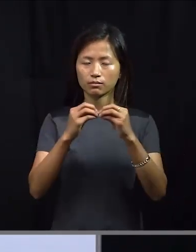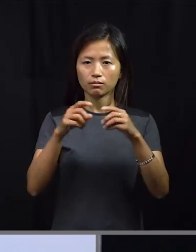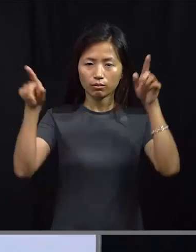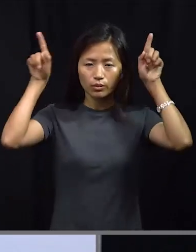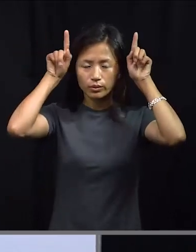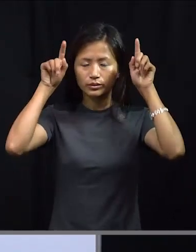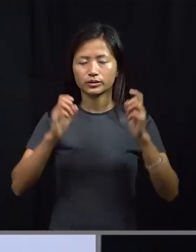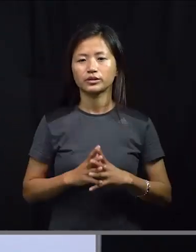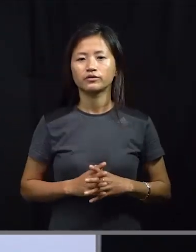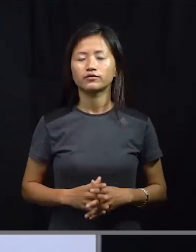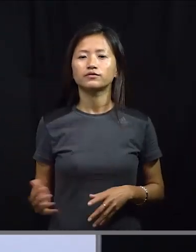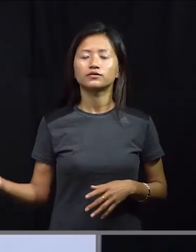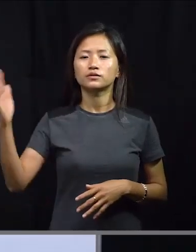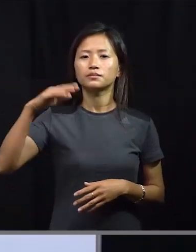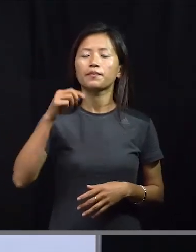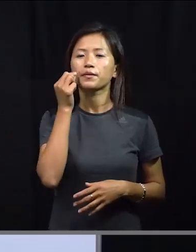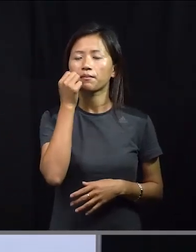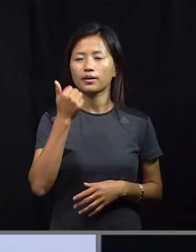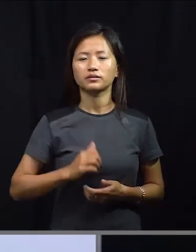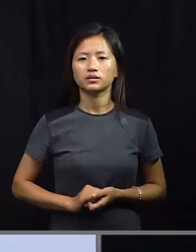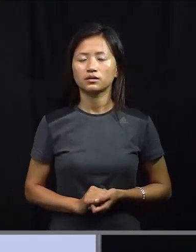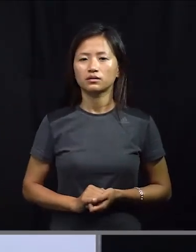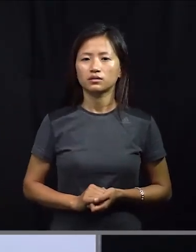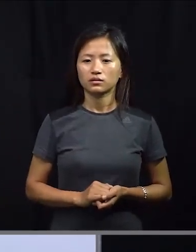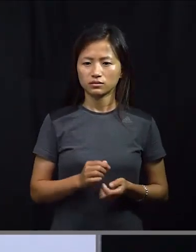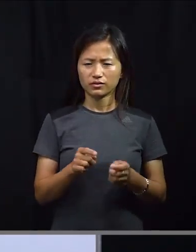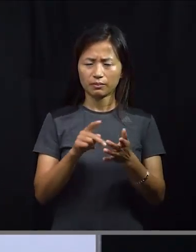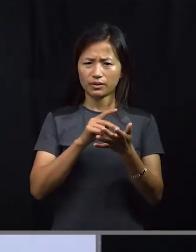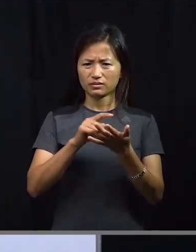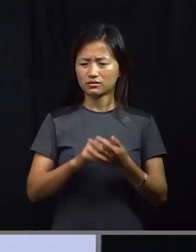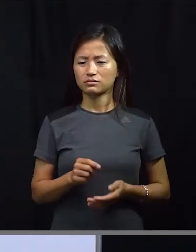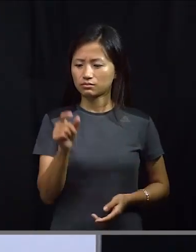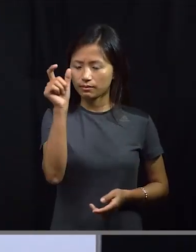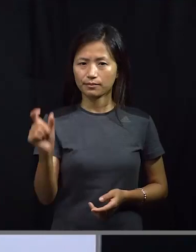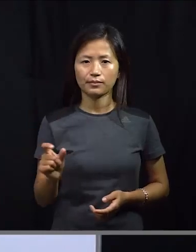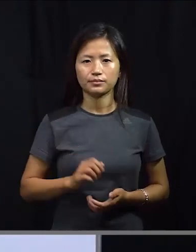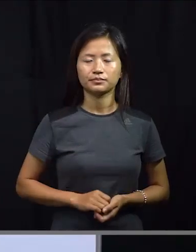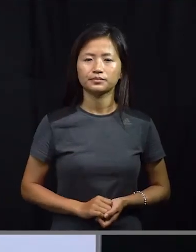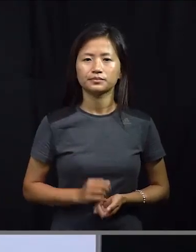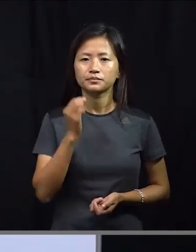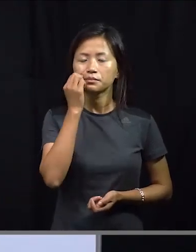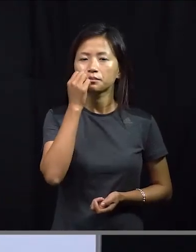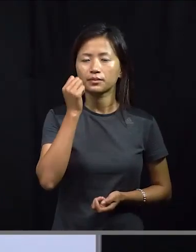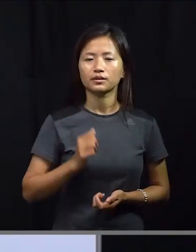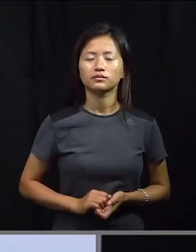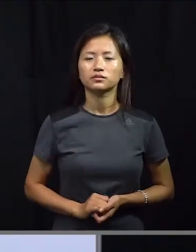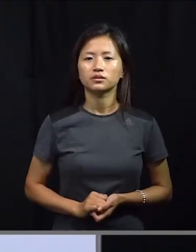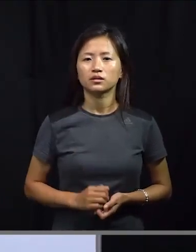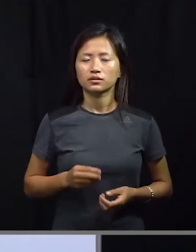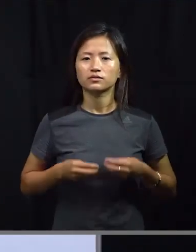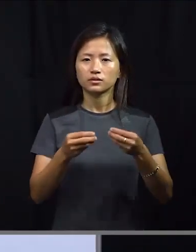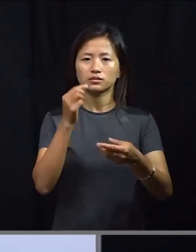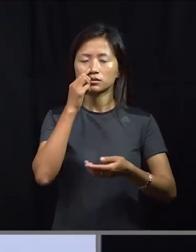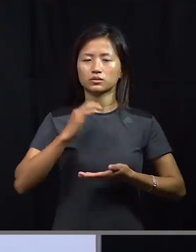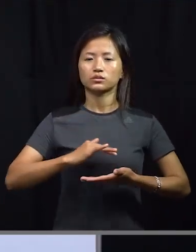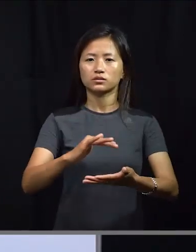okay, from the man. You know, if he receives it from that particular man, then he gives the hand of his daughter. The next